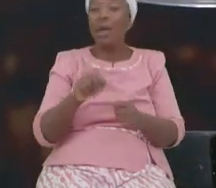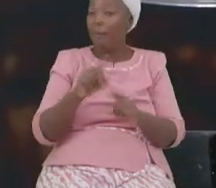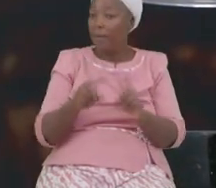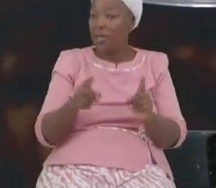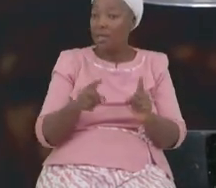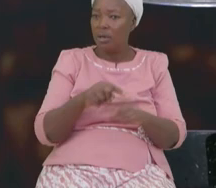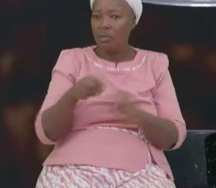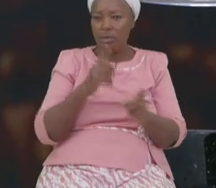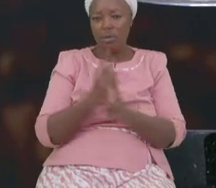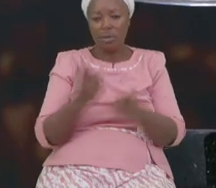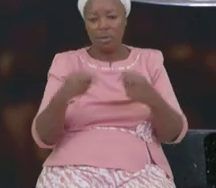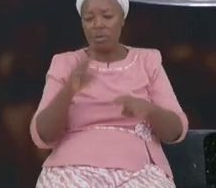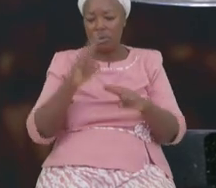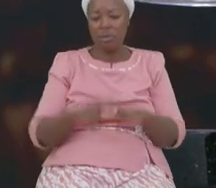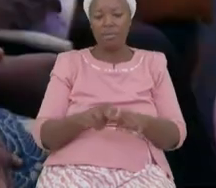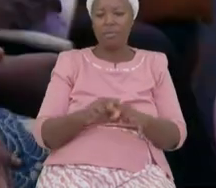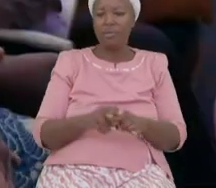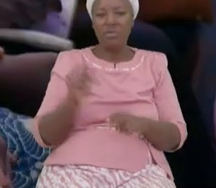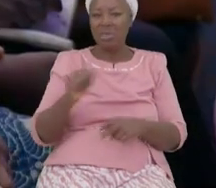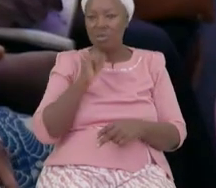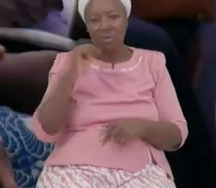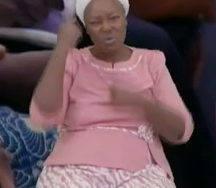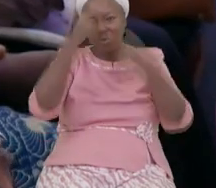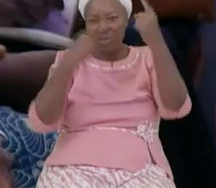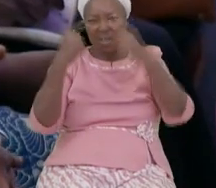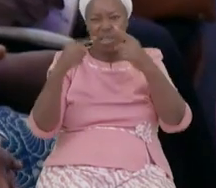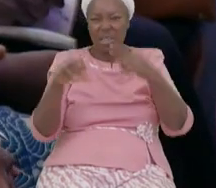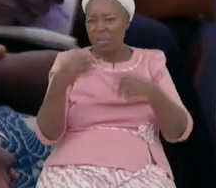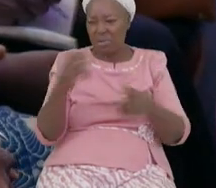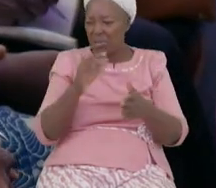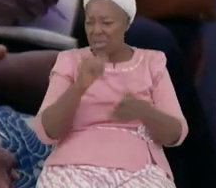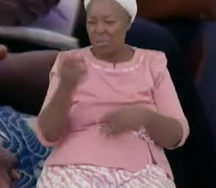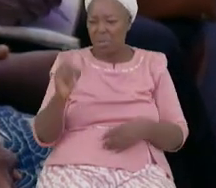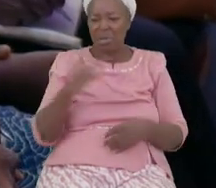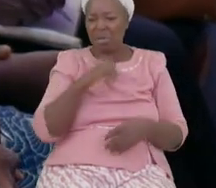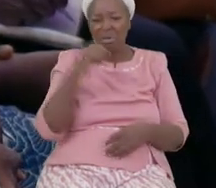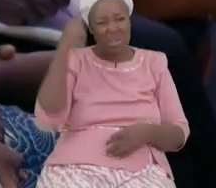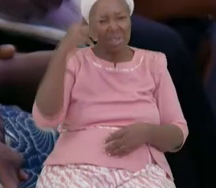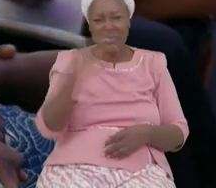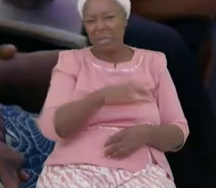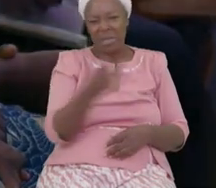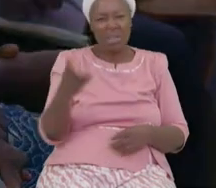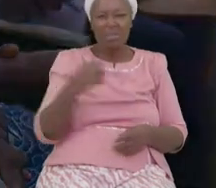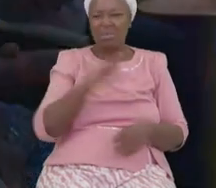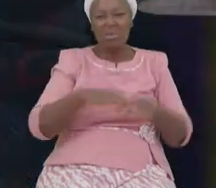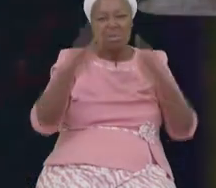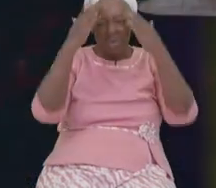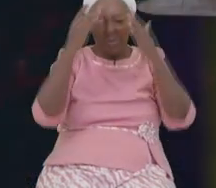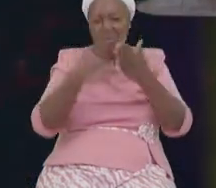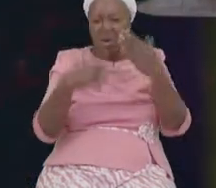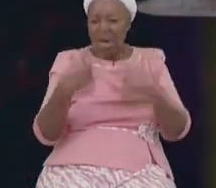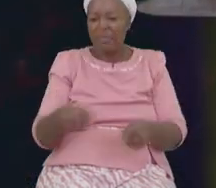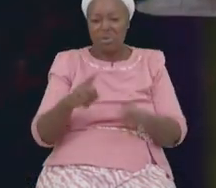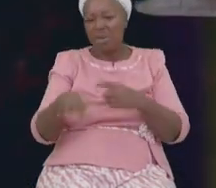when we just sit down, we're not concerned what happens to him. We're not concerned what happens to her. We're